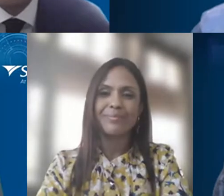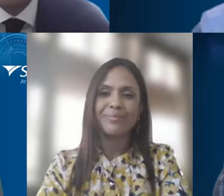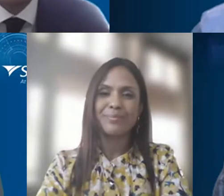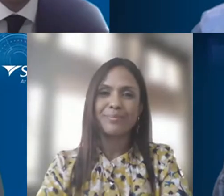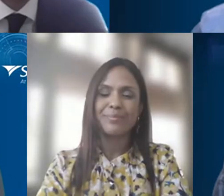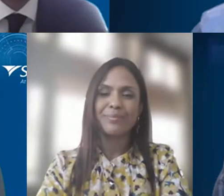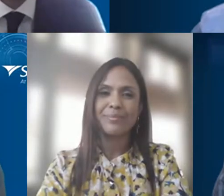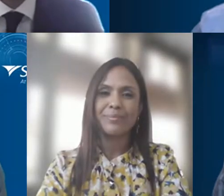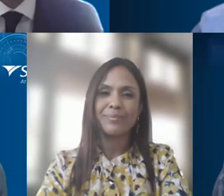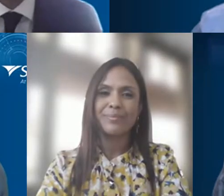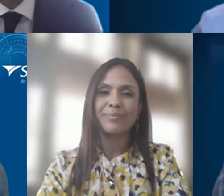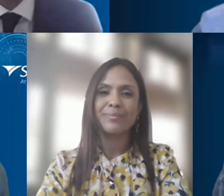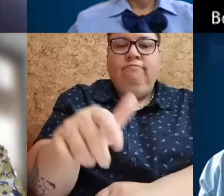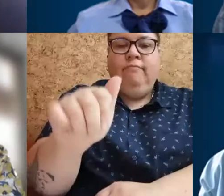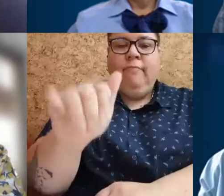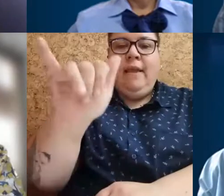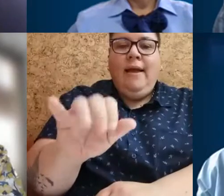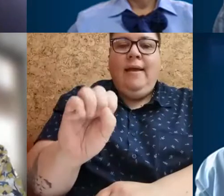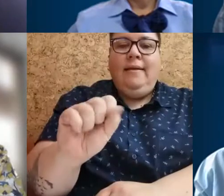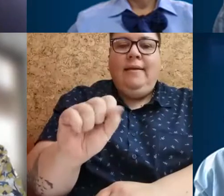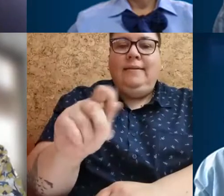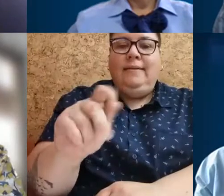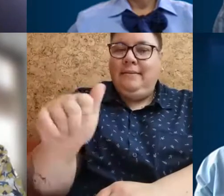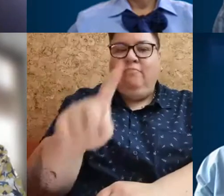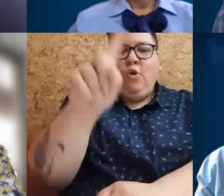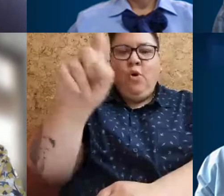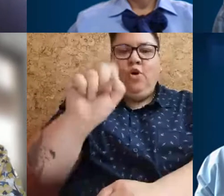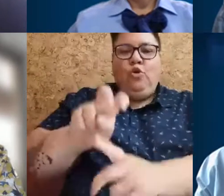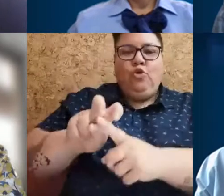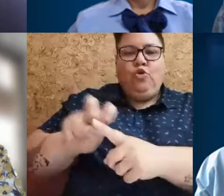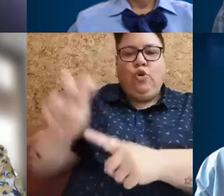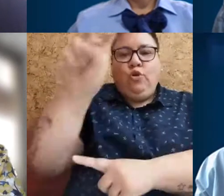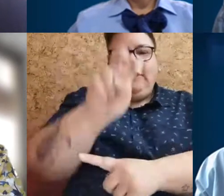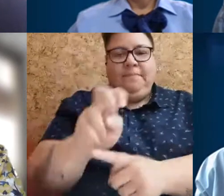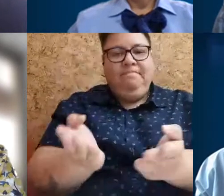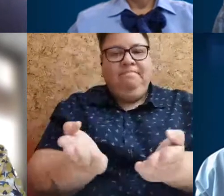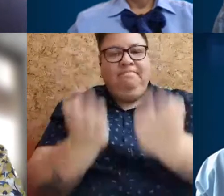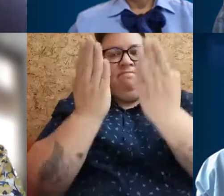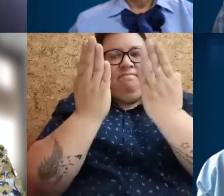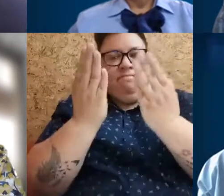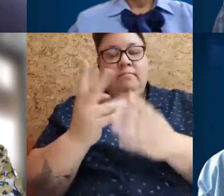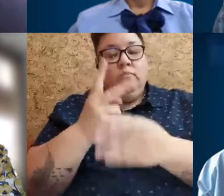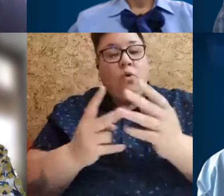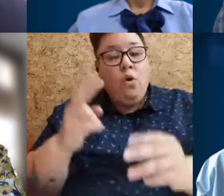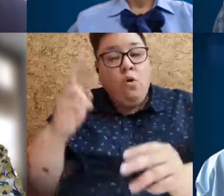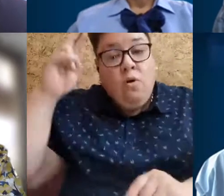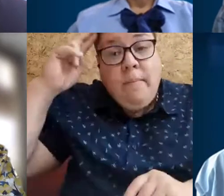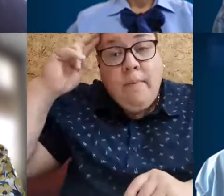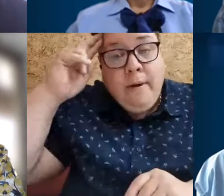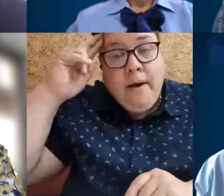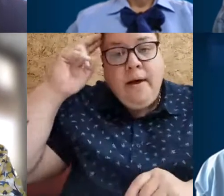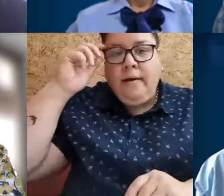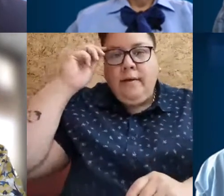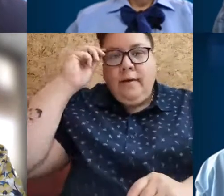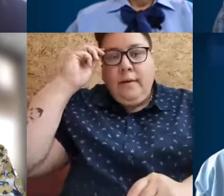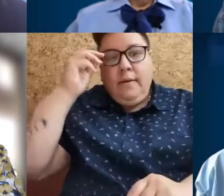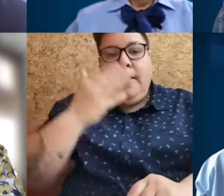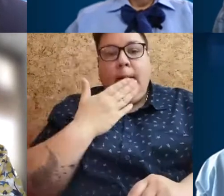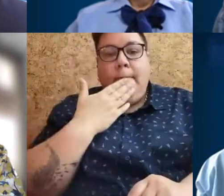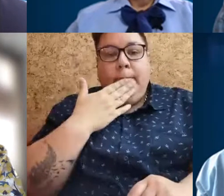also available for any questions in that space. And then a quick reminder again, please do not